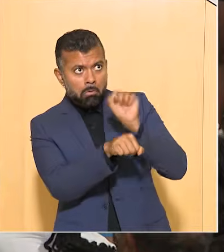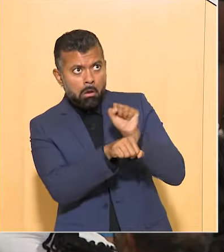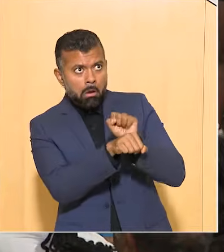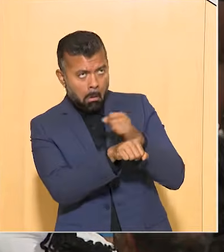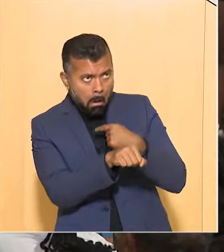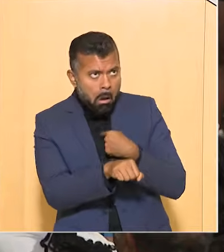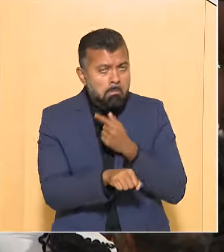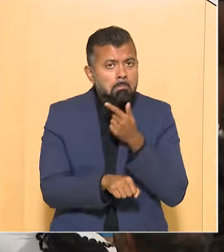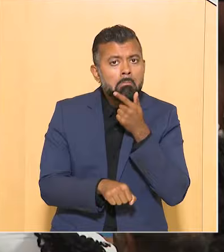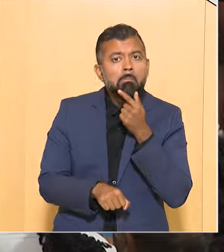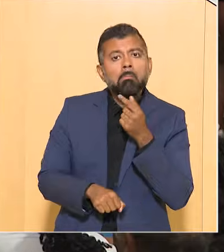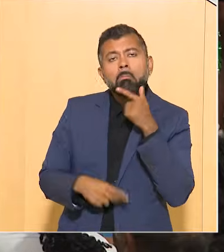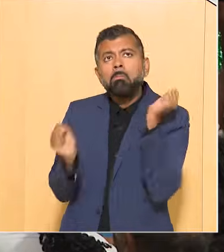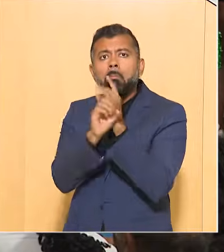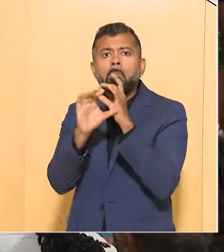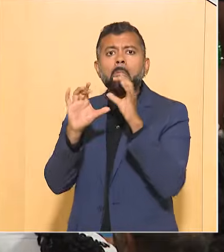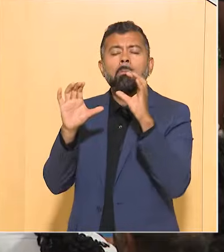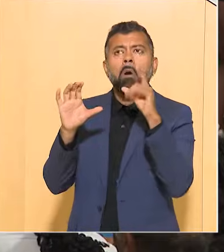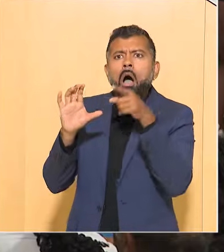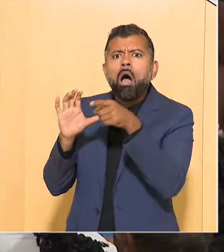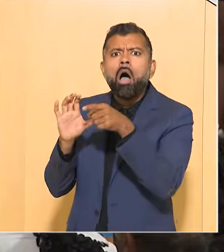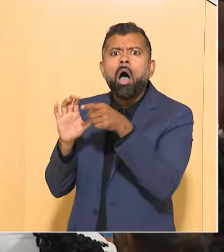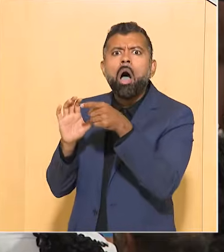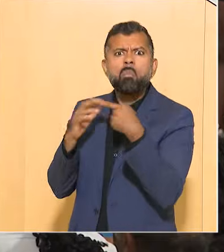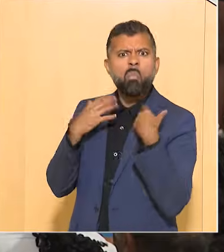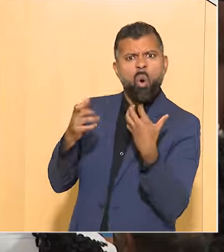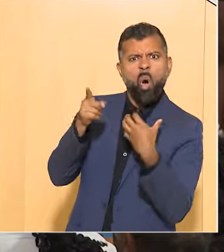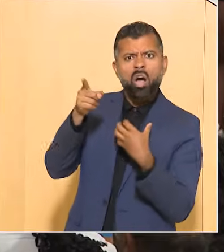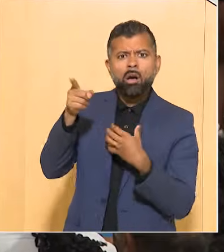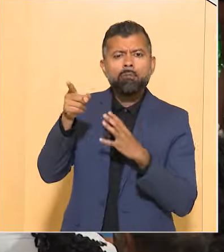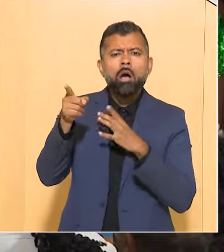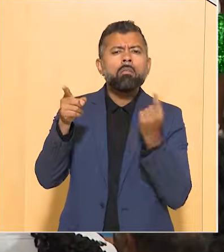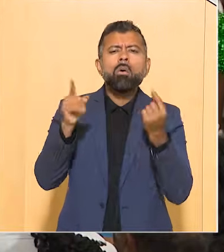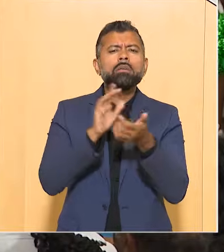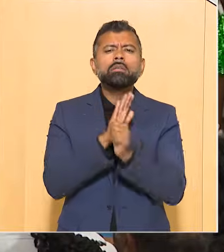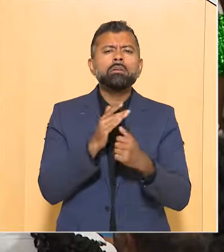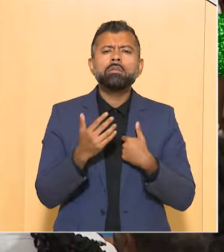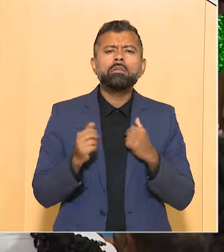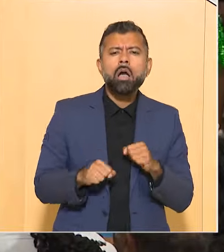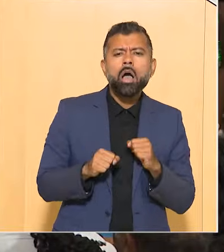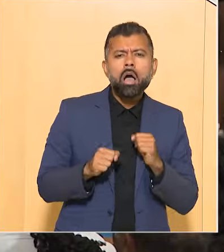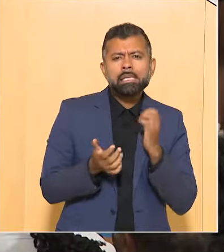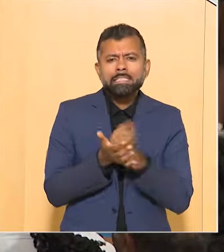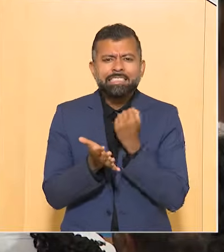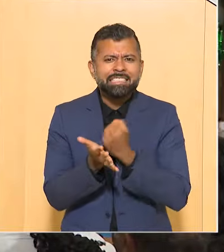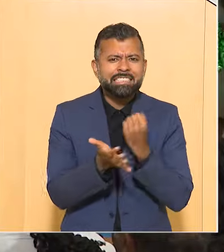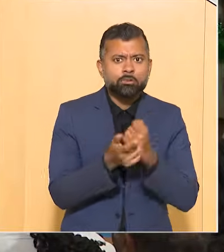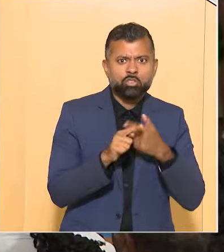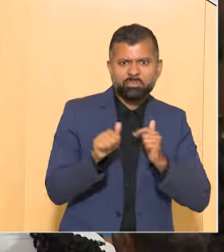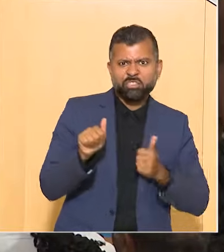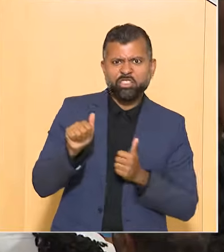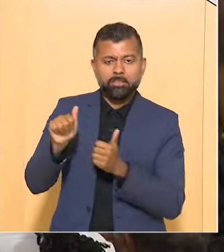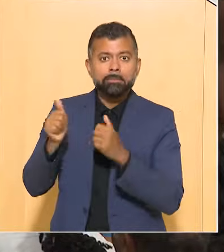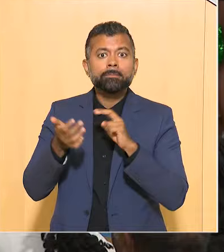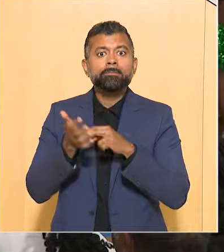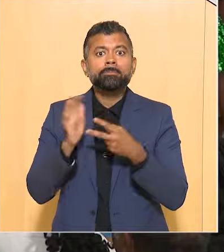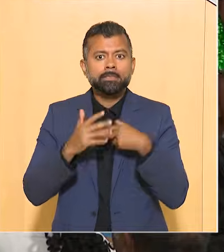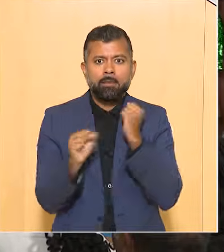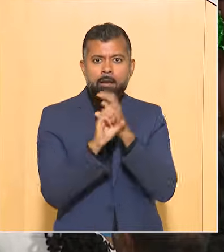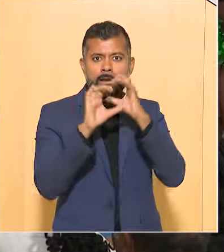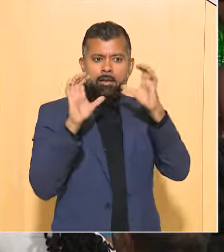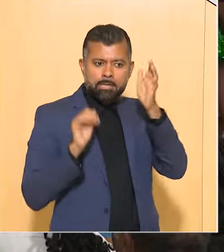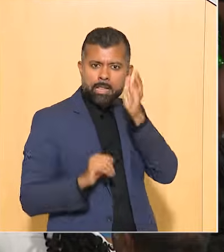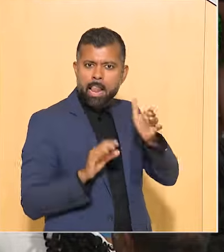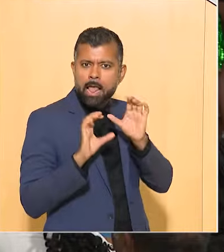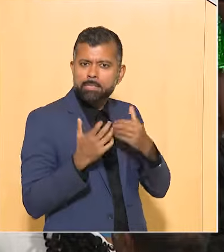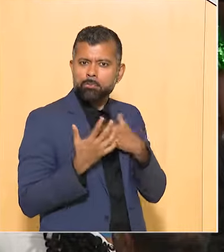train for. Helps them inform the classes they choose and the internships that they select. They know what it takes to